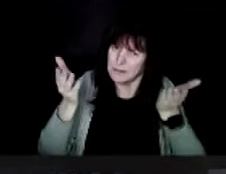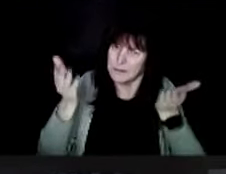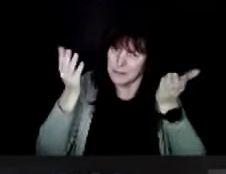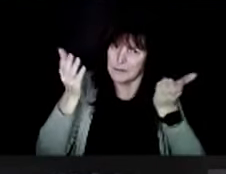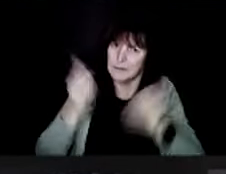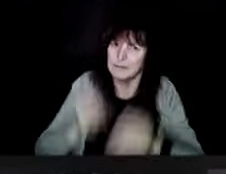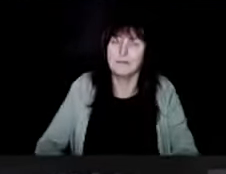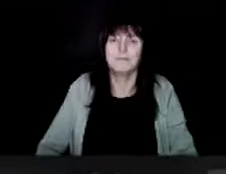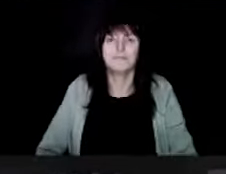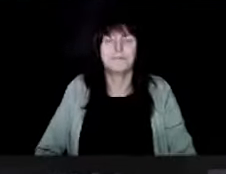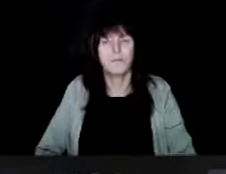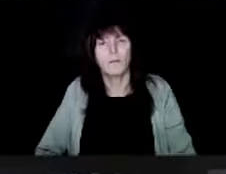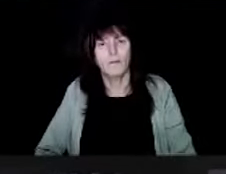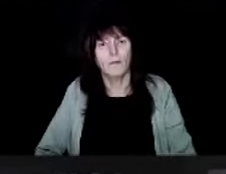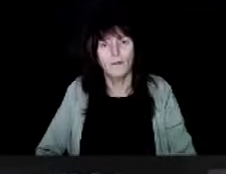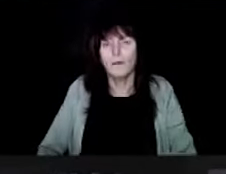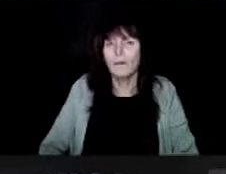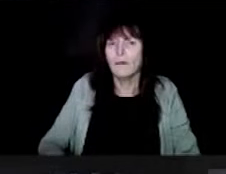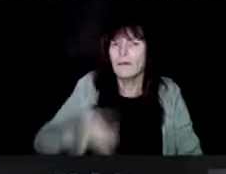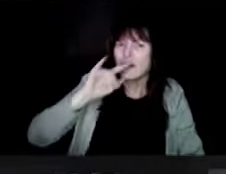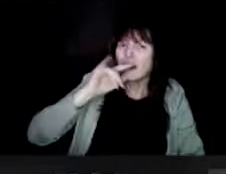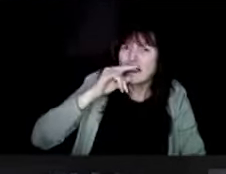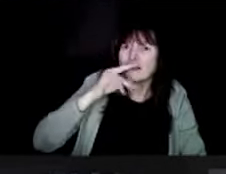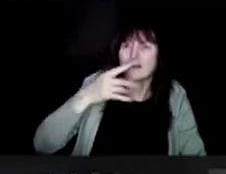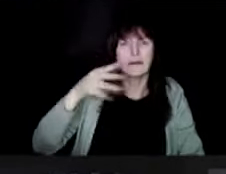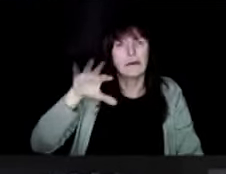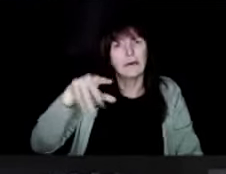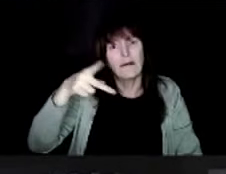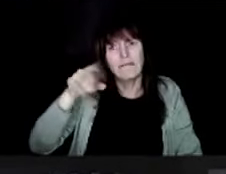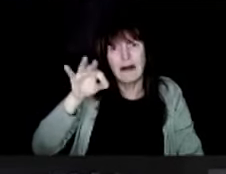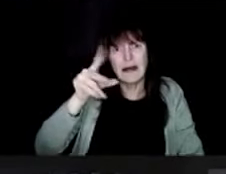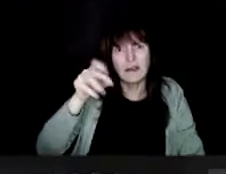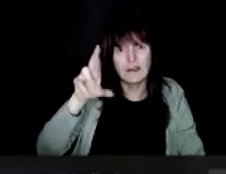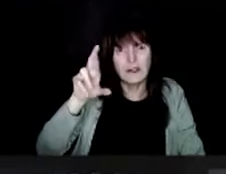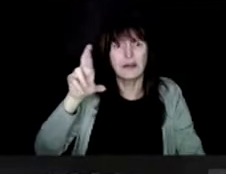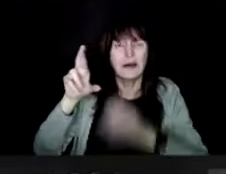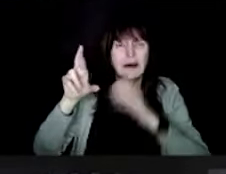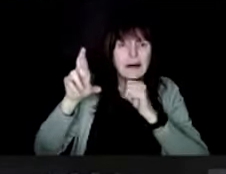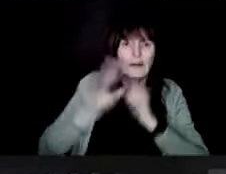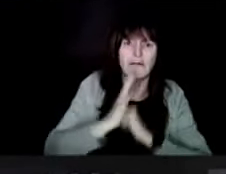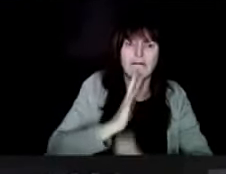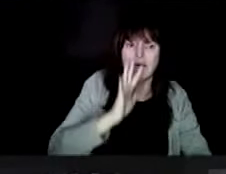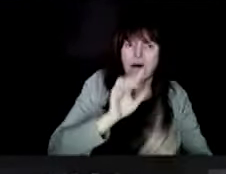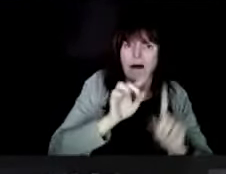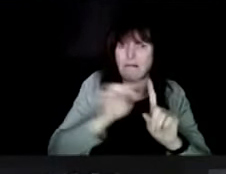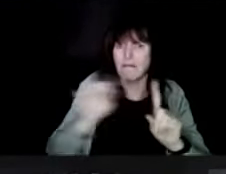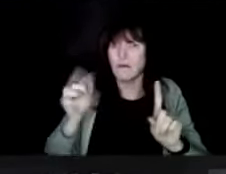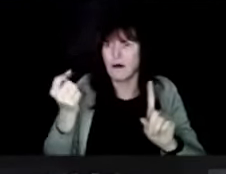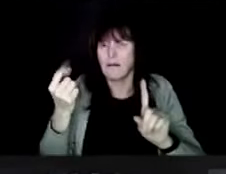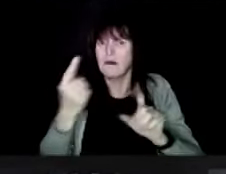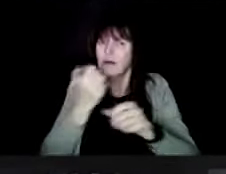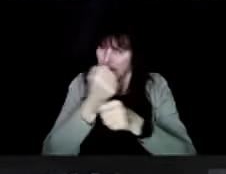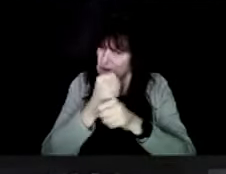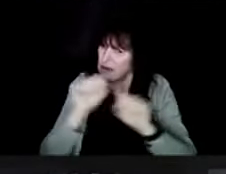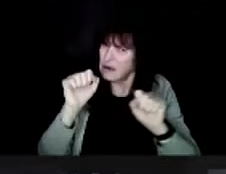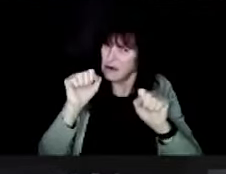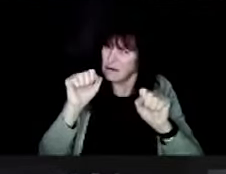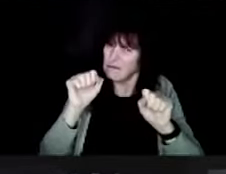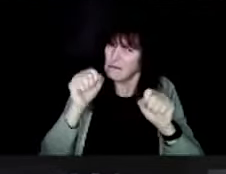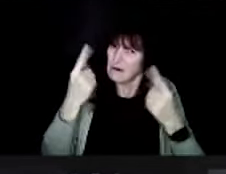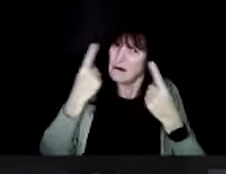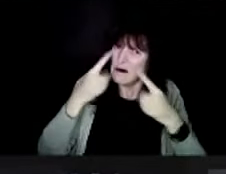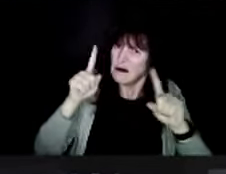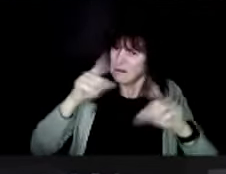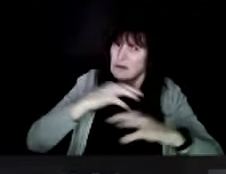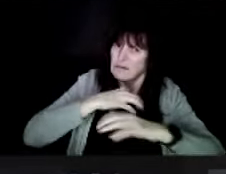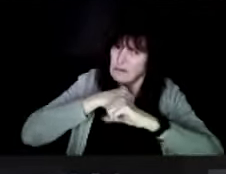children 5 to 11 is safe, it's effective, and provides strong protection against COVID-19 and its variants.